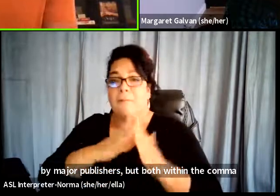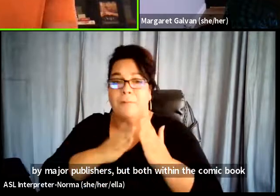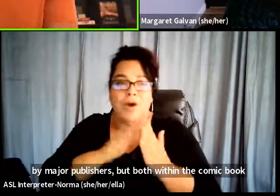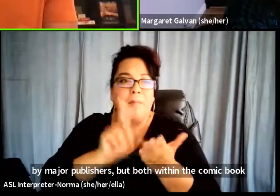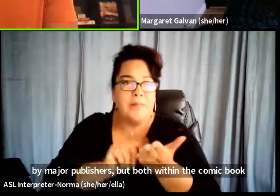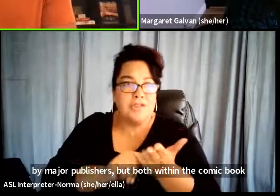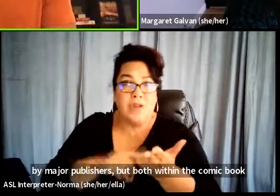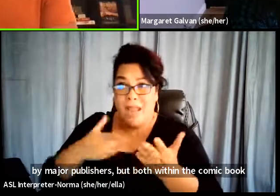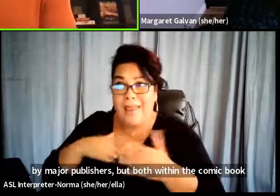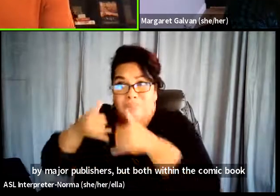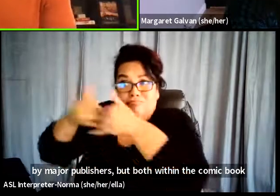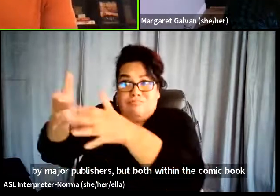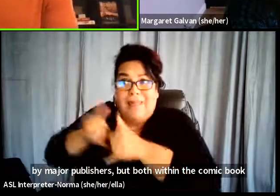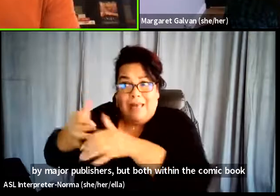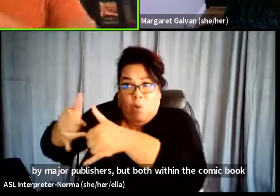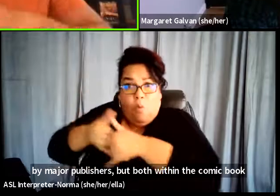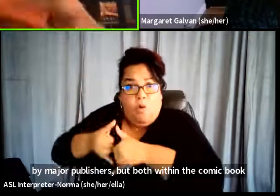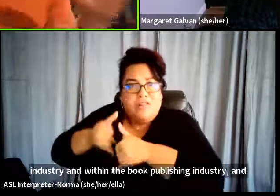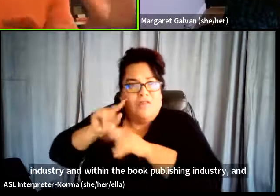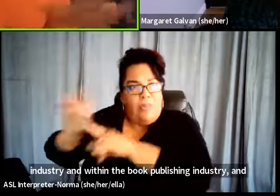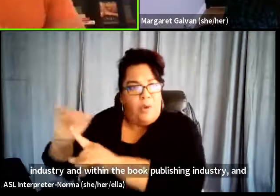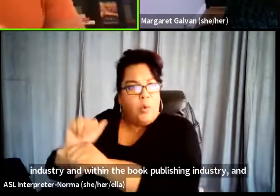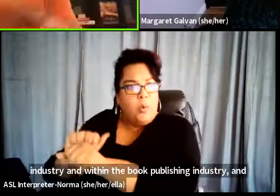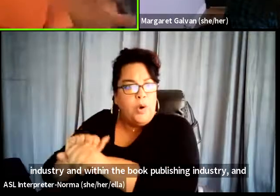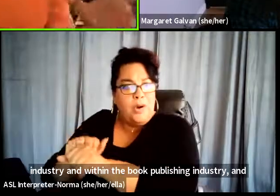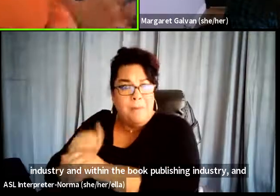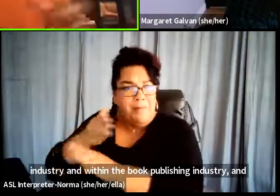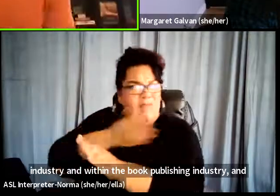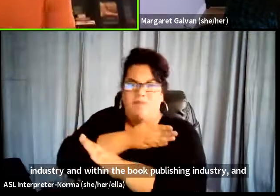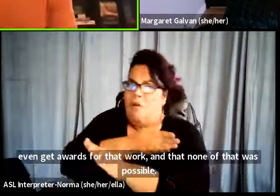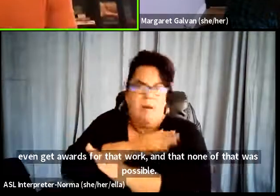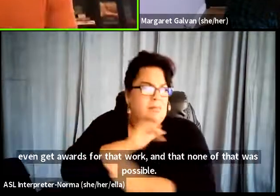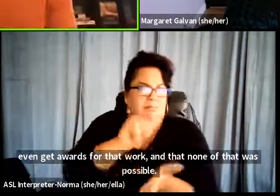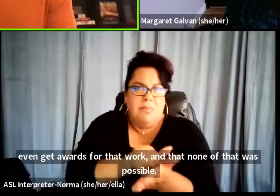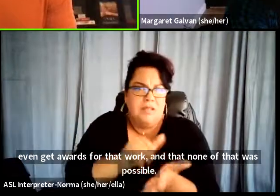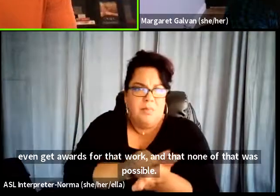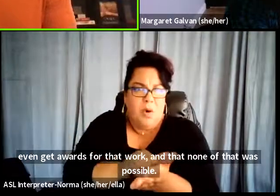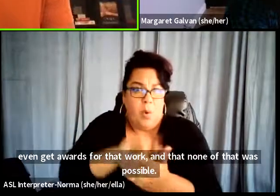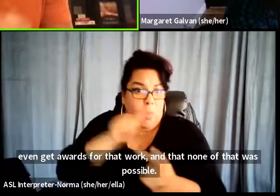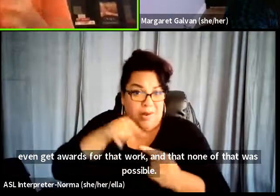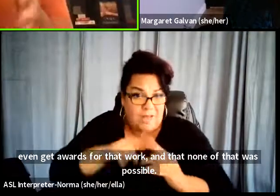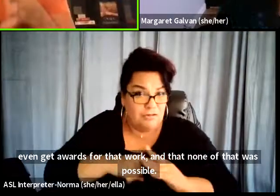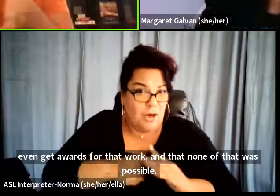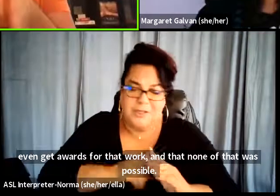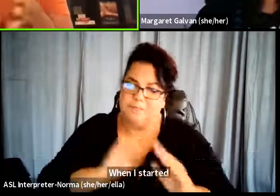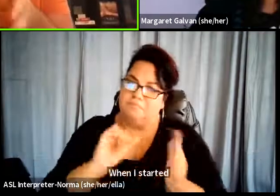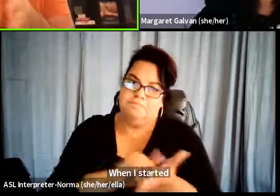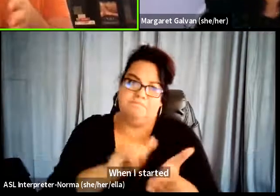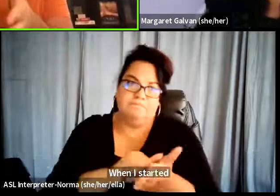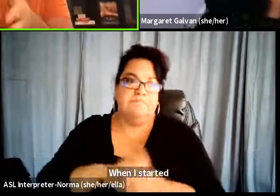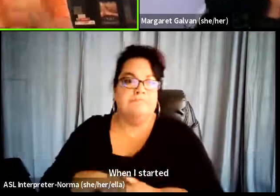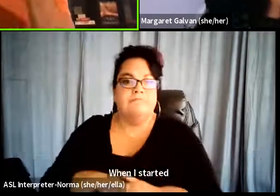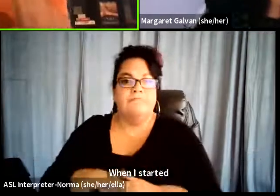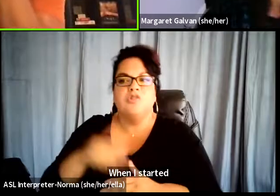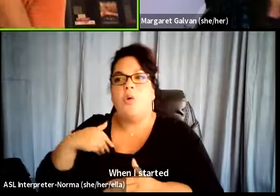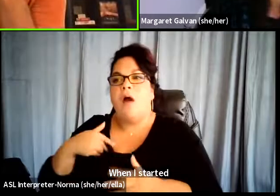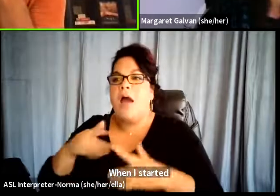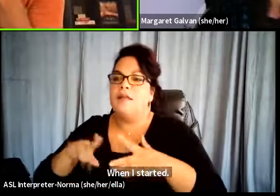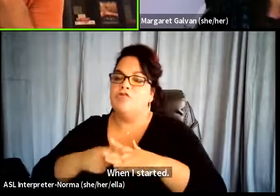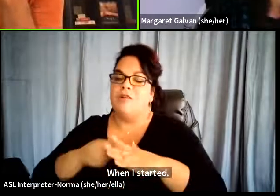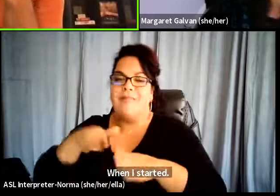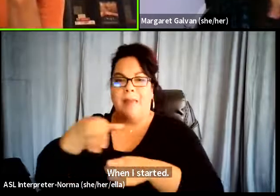even get awards for that work. And that none of that was possible when I started. So I'm sort of in that in-between stage.